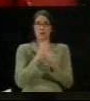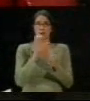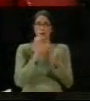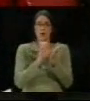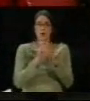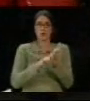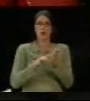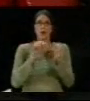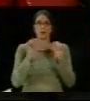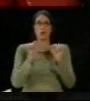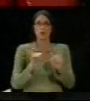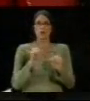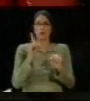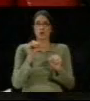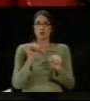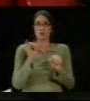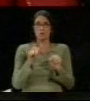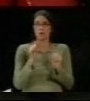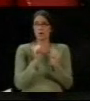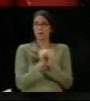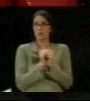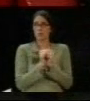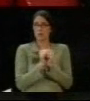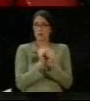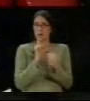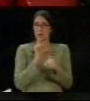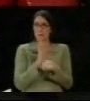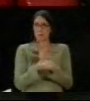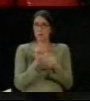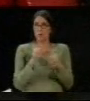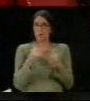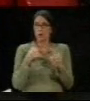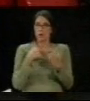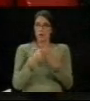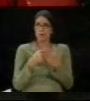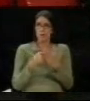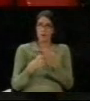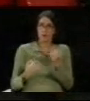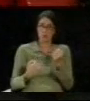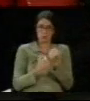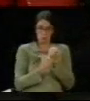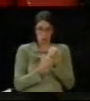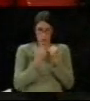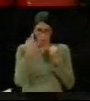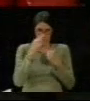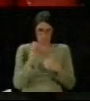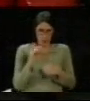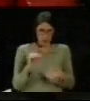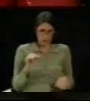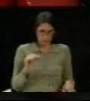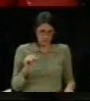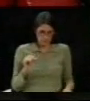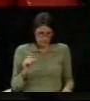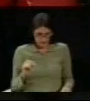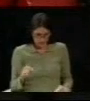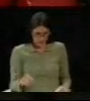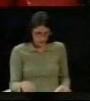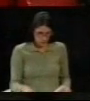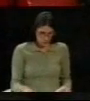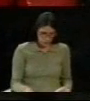could do so with a commitment to have the funding behind it.